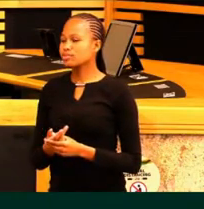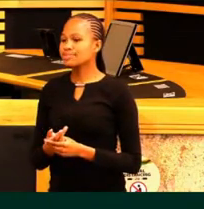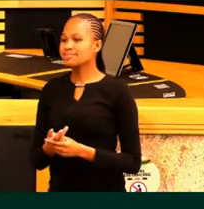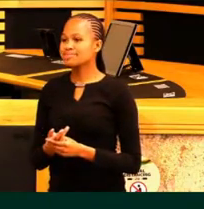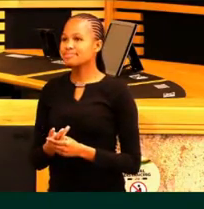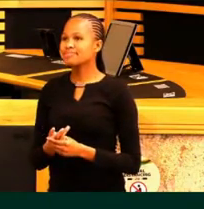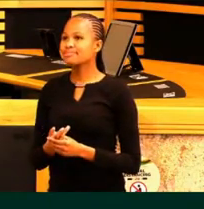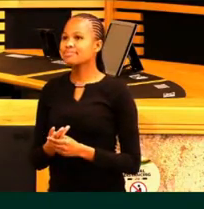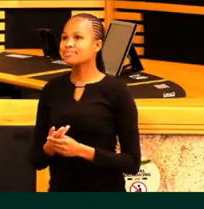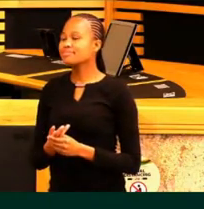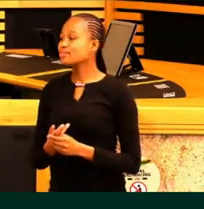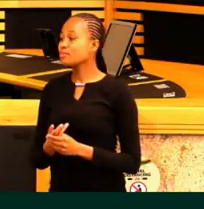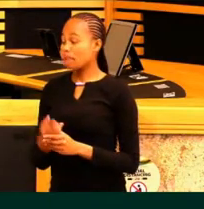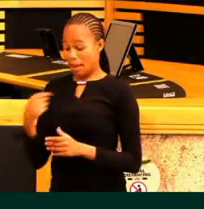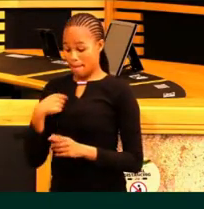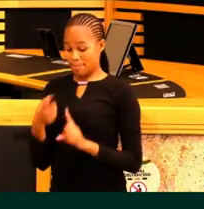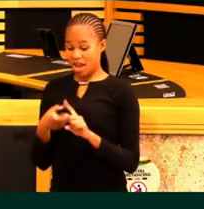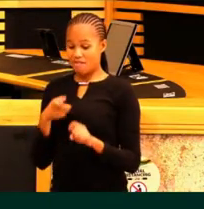foreign